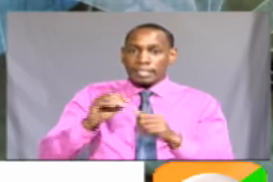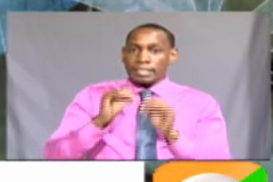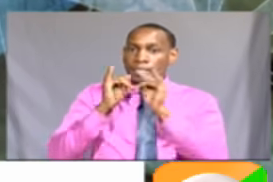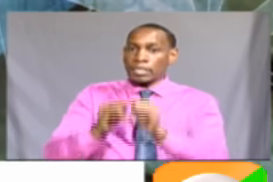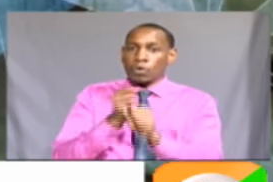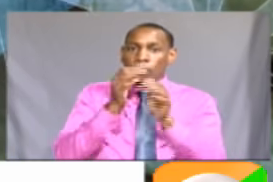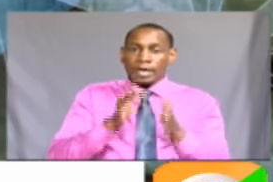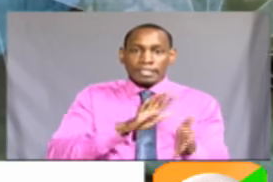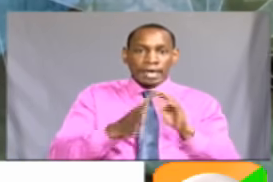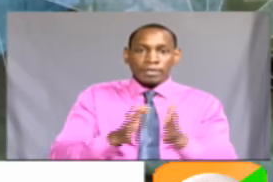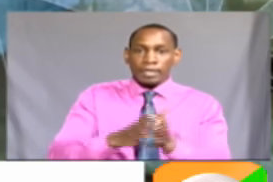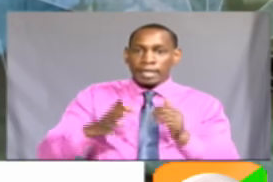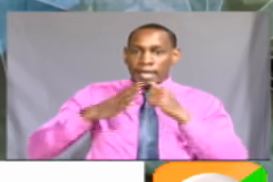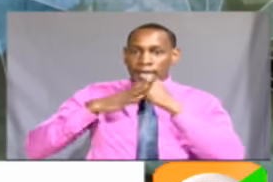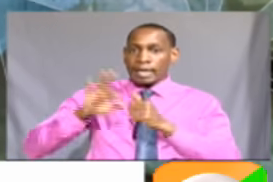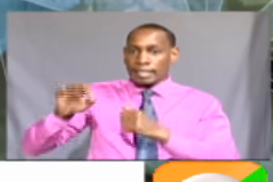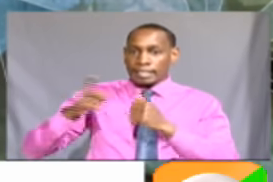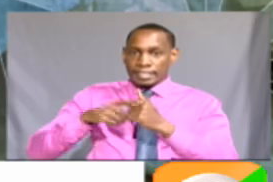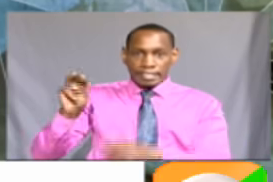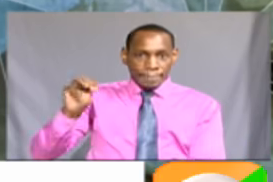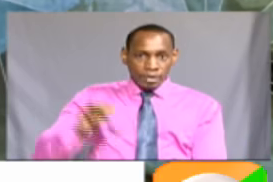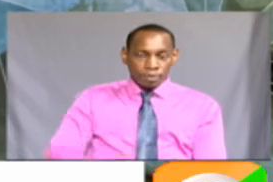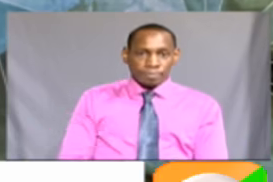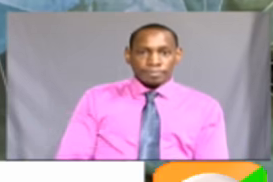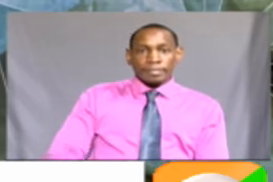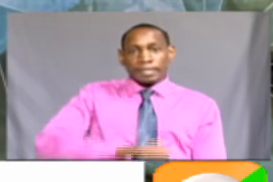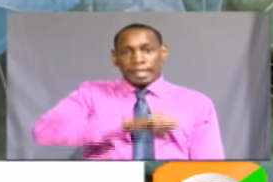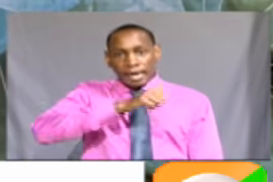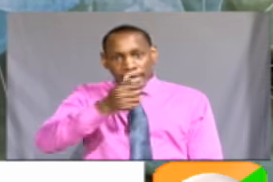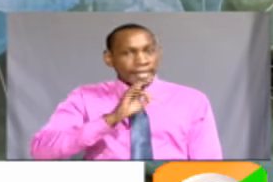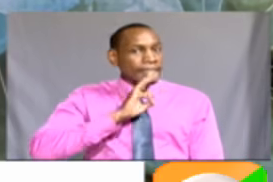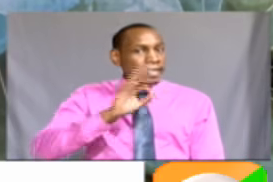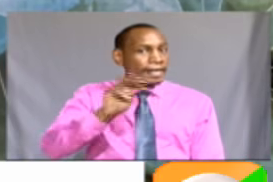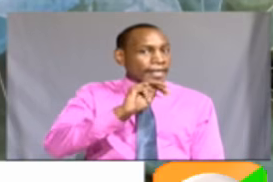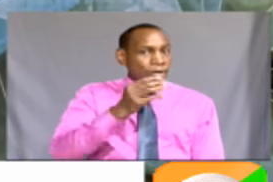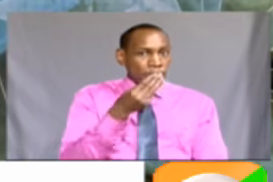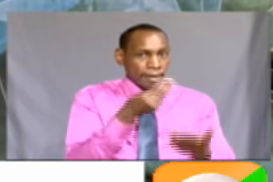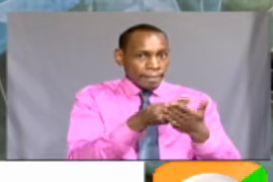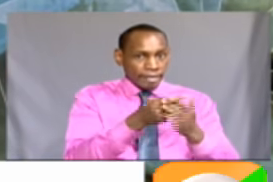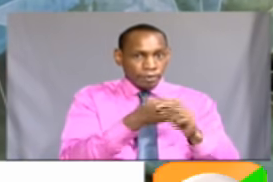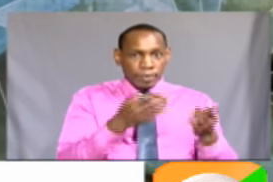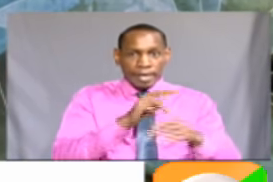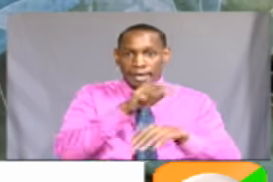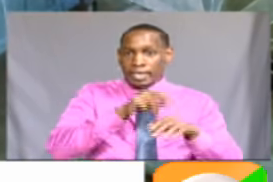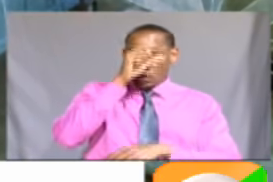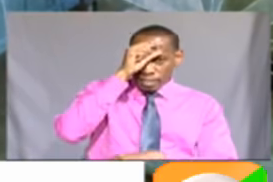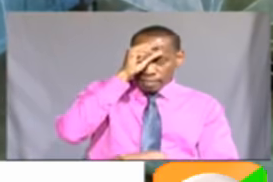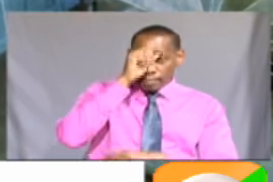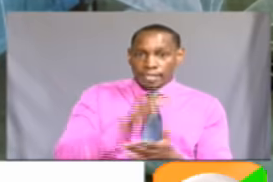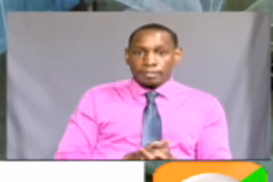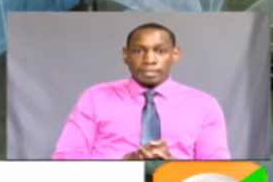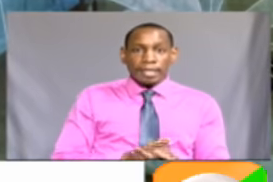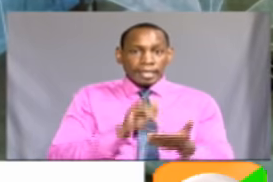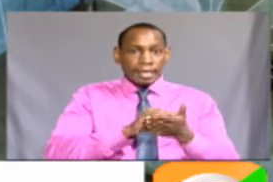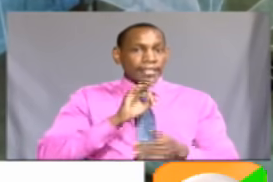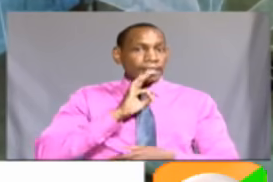members of staff. That's about 936 million shillings. Then there was another 300 million shillings that came from the national government.